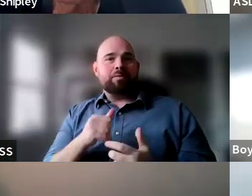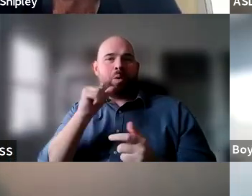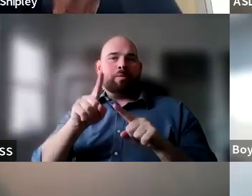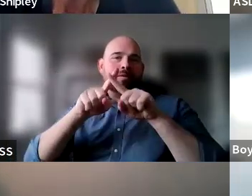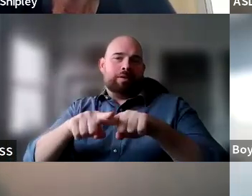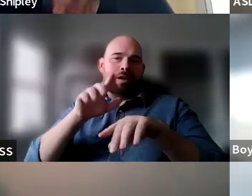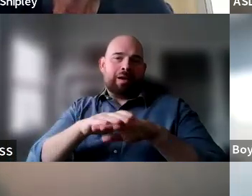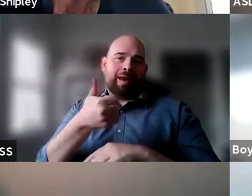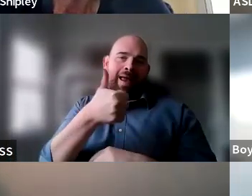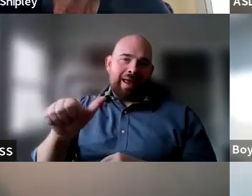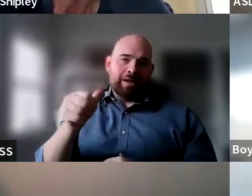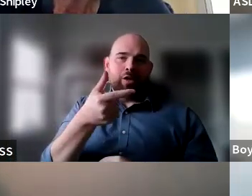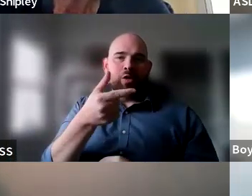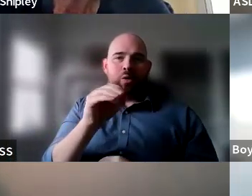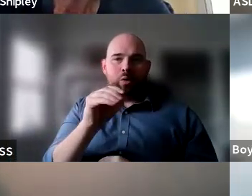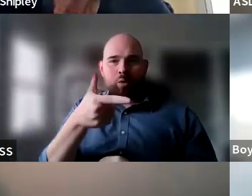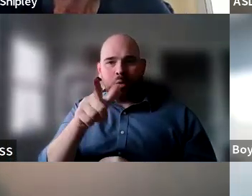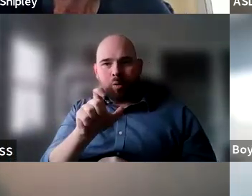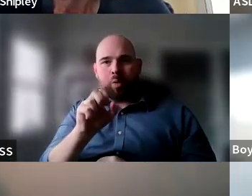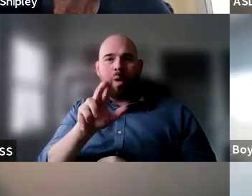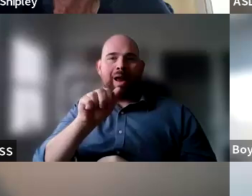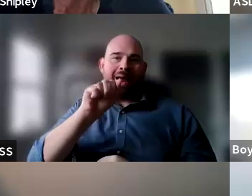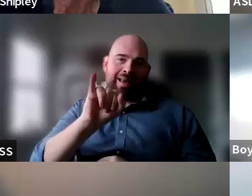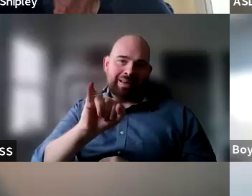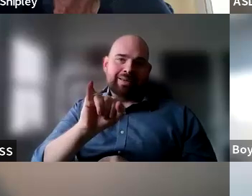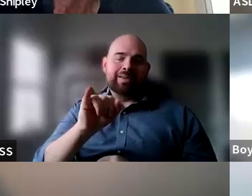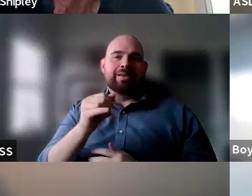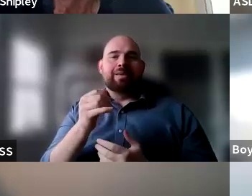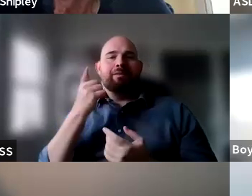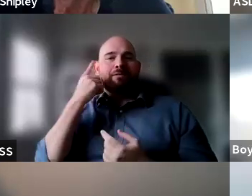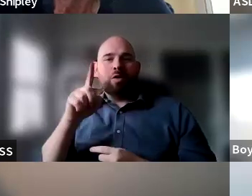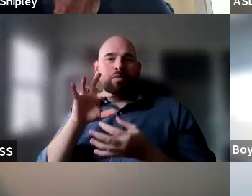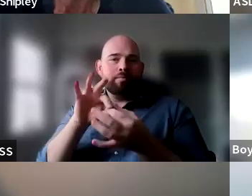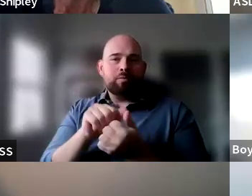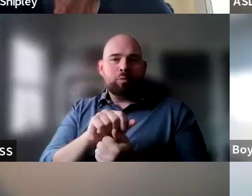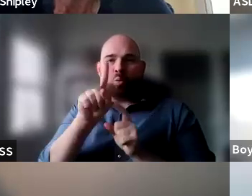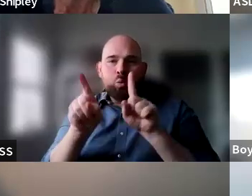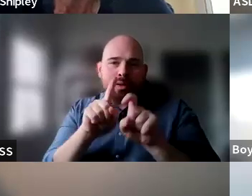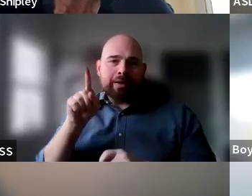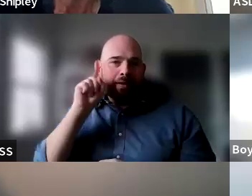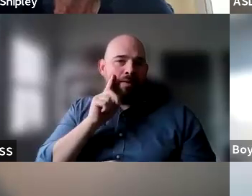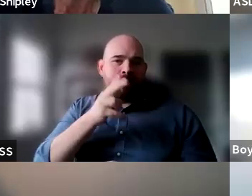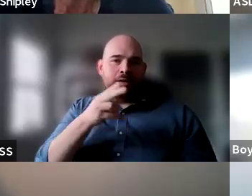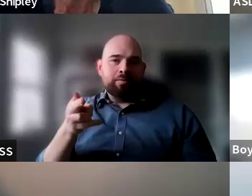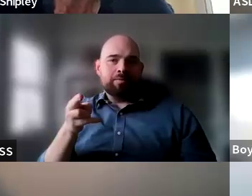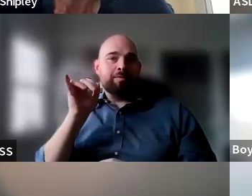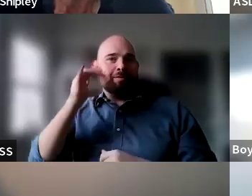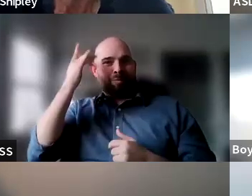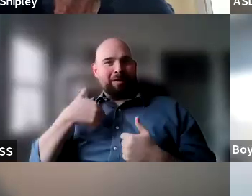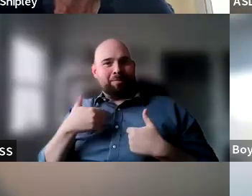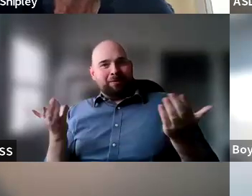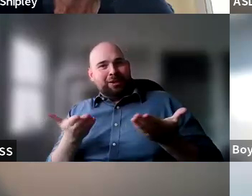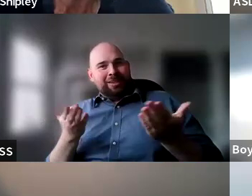you or what you would expect. So truly, it just depends on what you're doing. You know, Google or AI. If you're